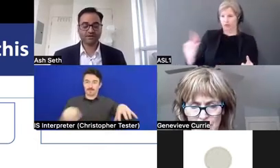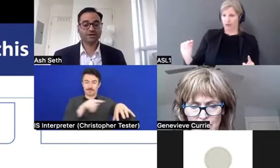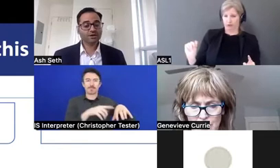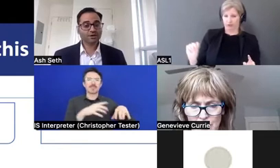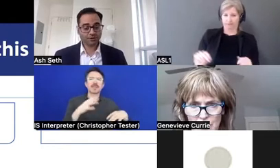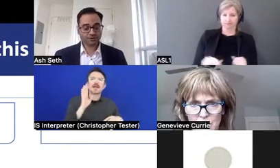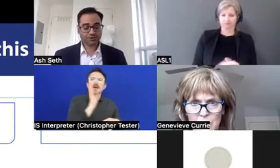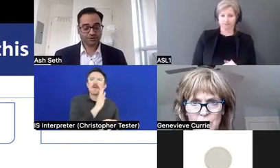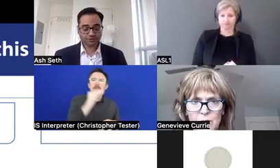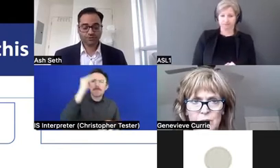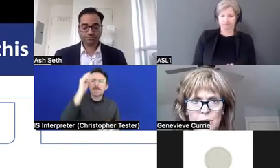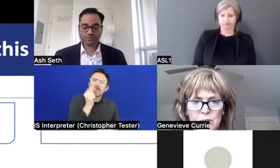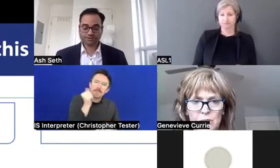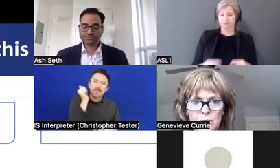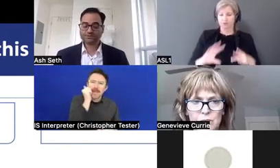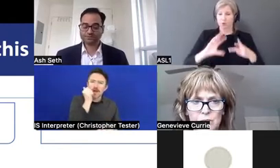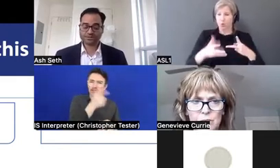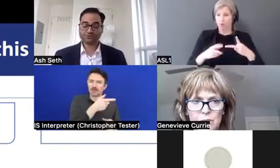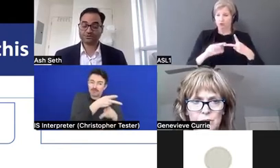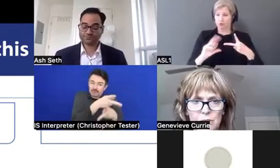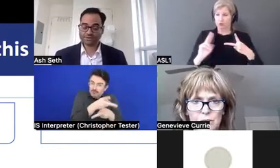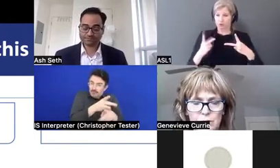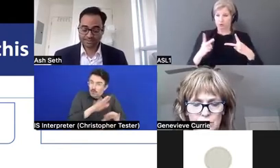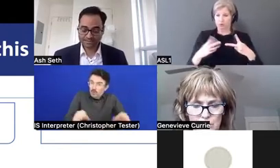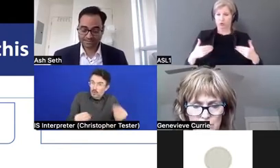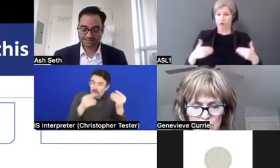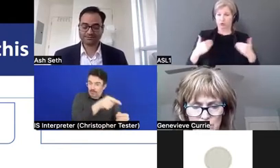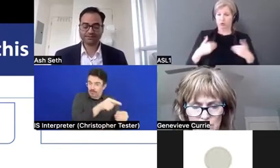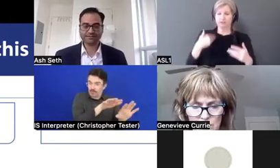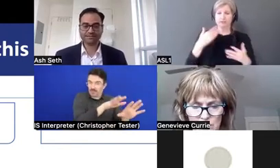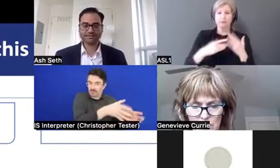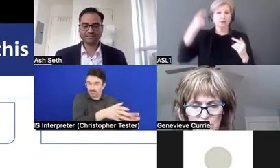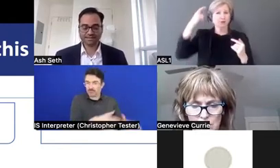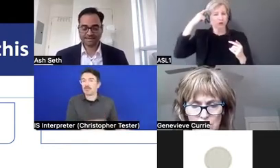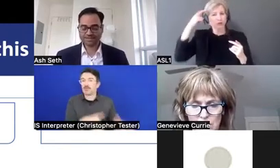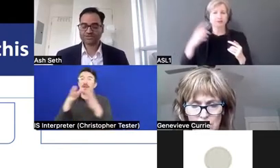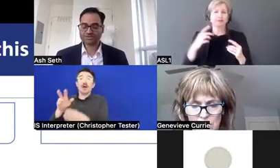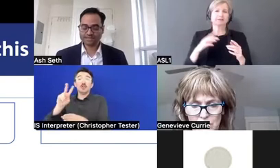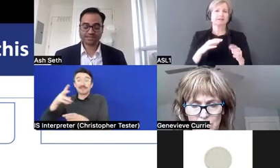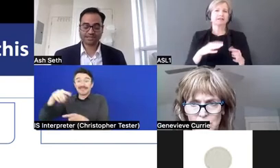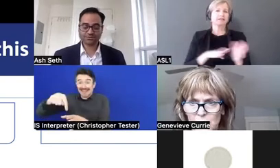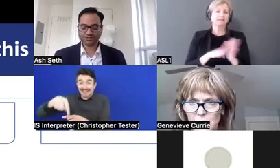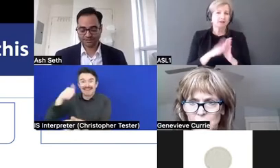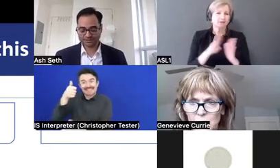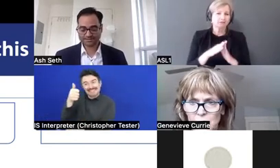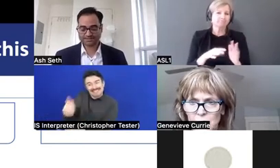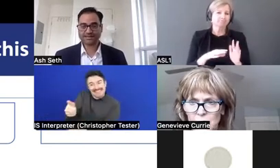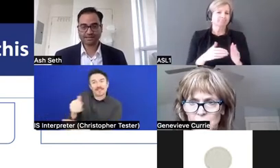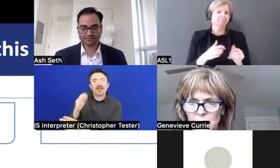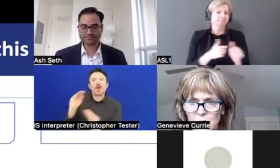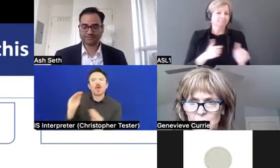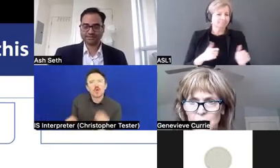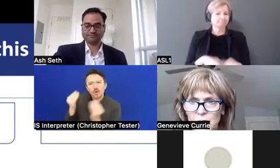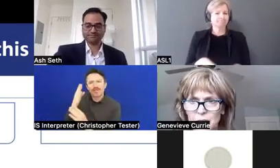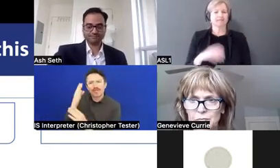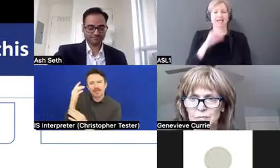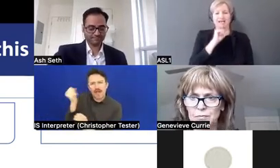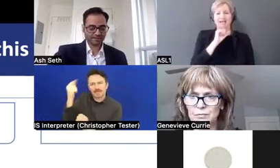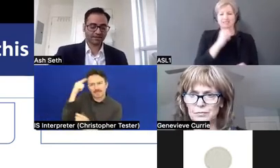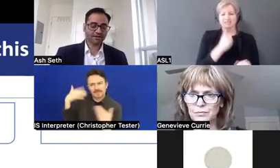disabilities. Cohort 2 were youth with neurodevelopmental disabilities aged 18 to 30 years